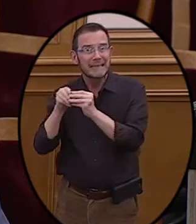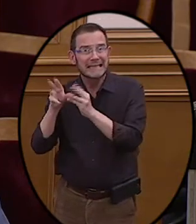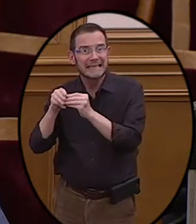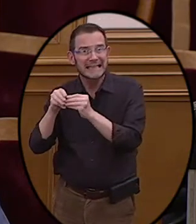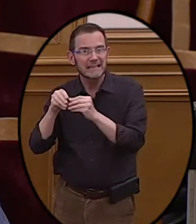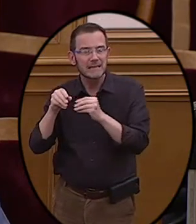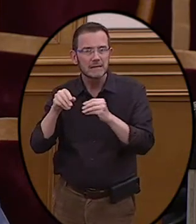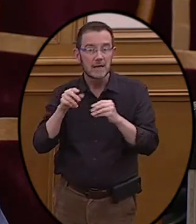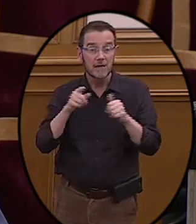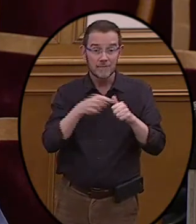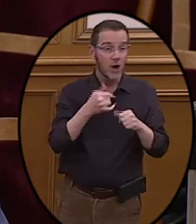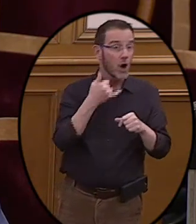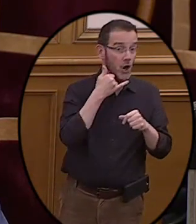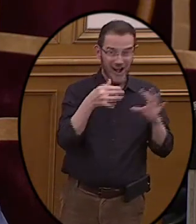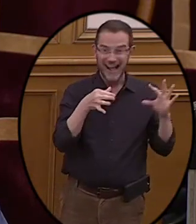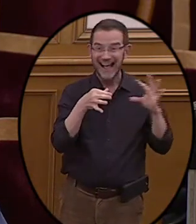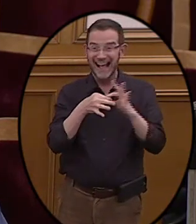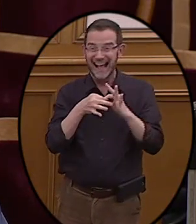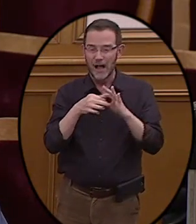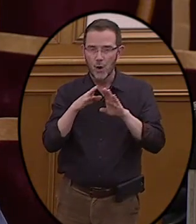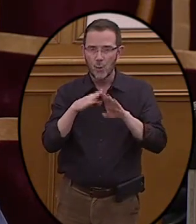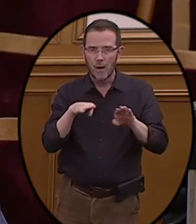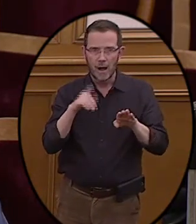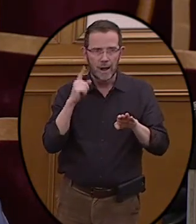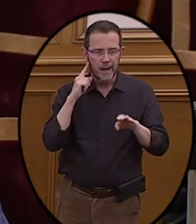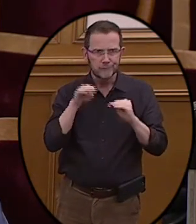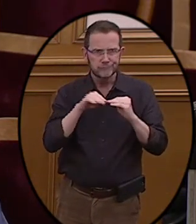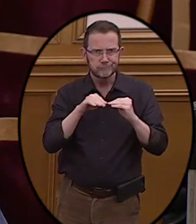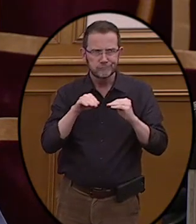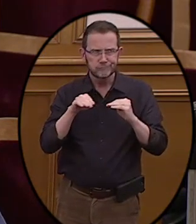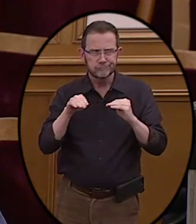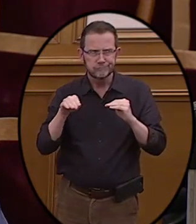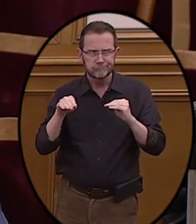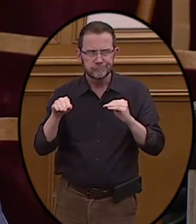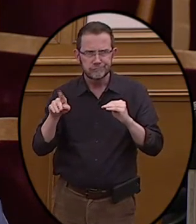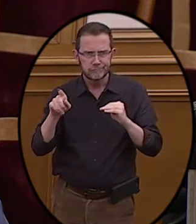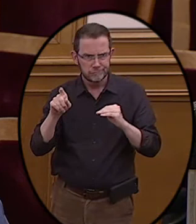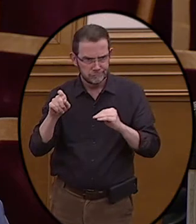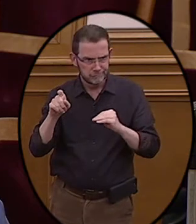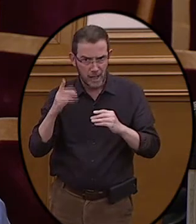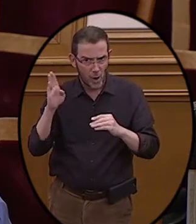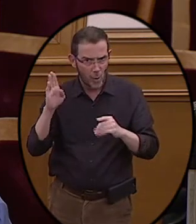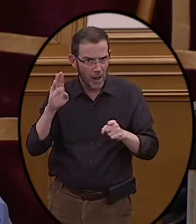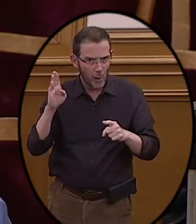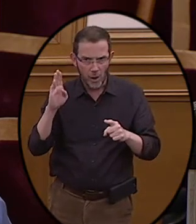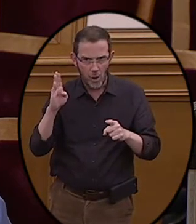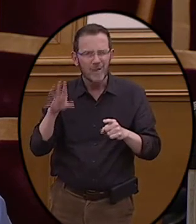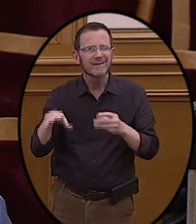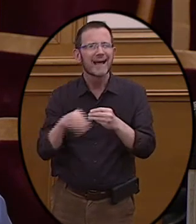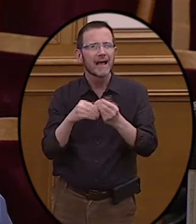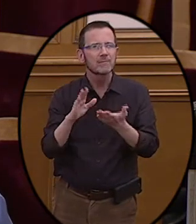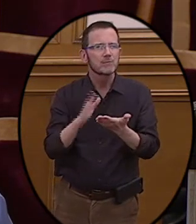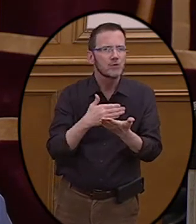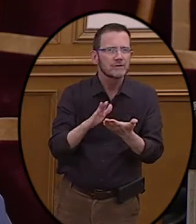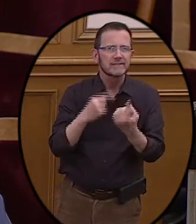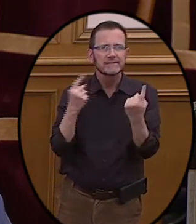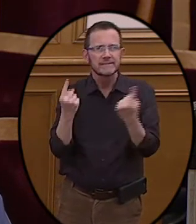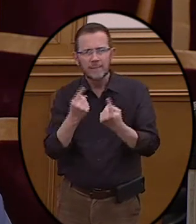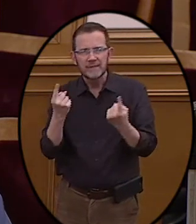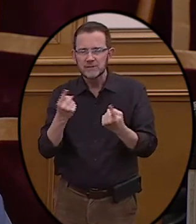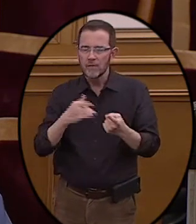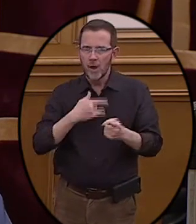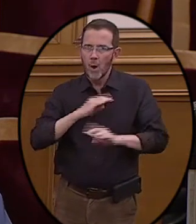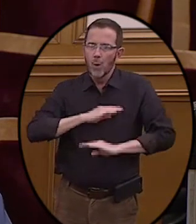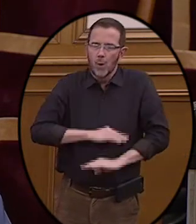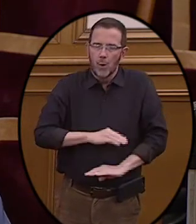on. It's usually just dead silent, and I've had a lot of technical difficulties calling into these meetings. I would also